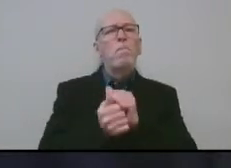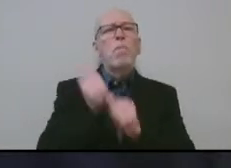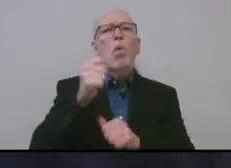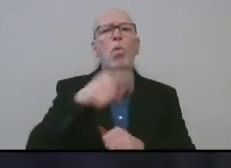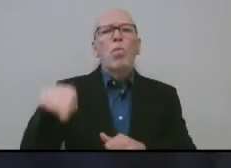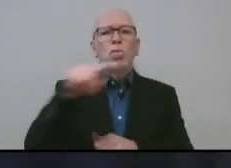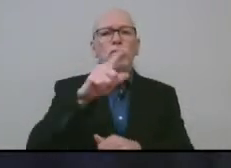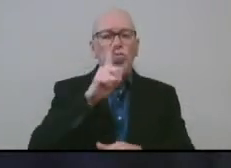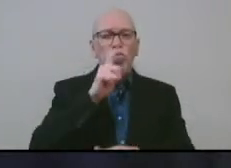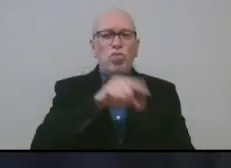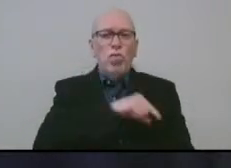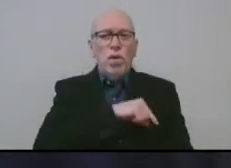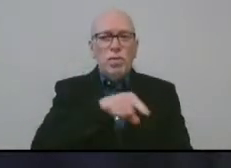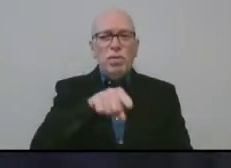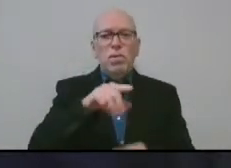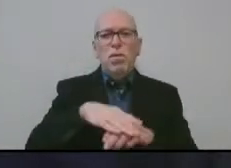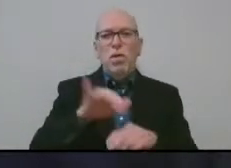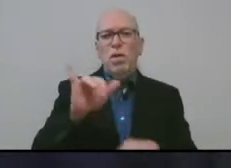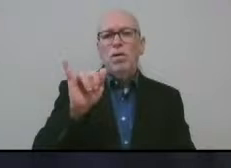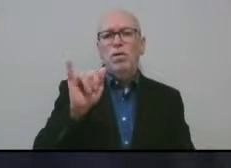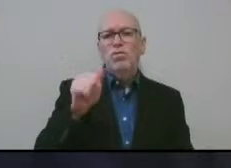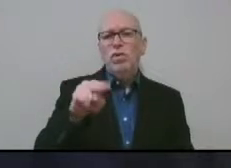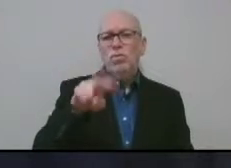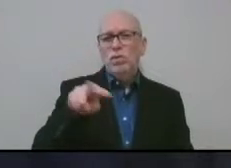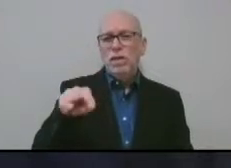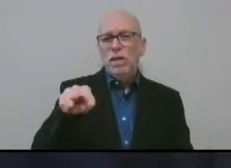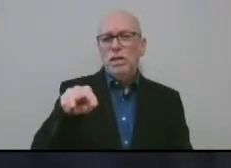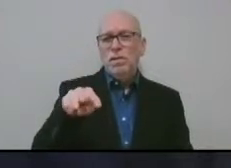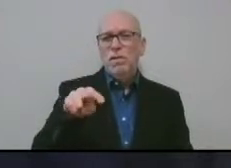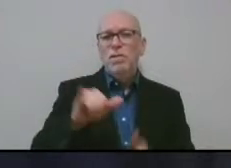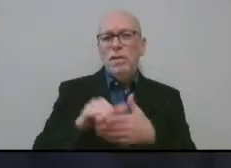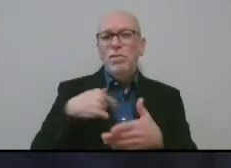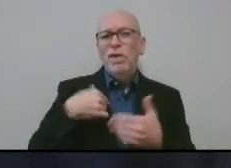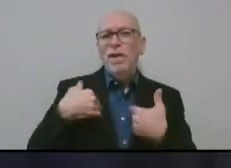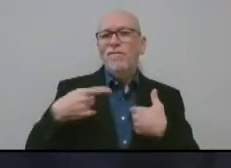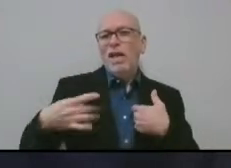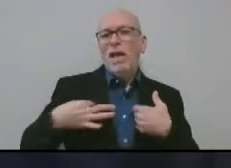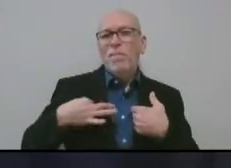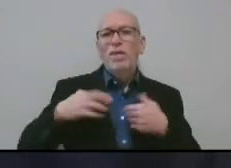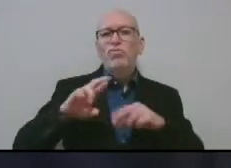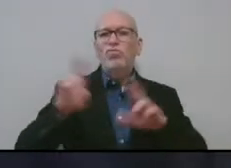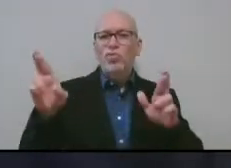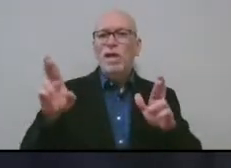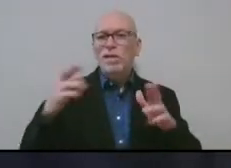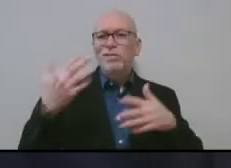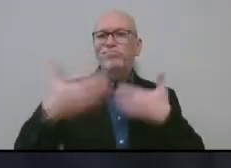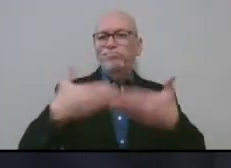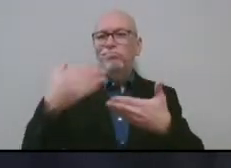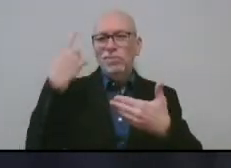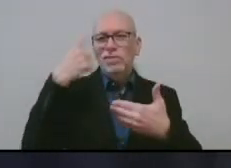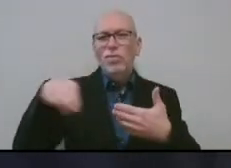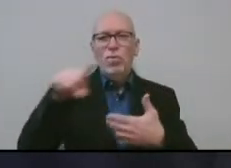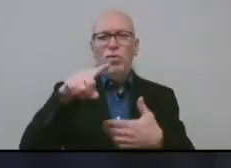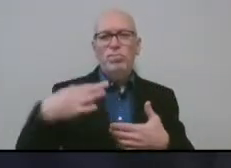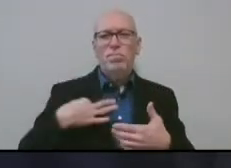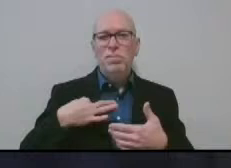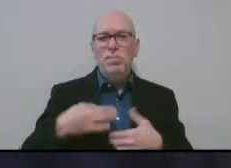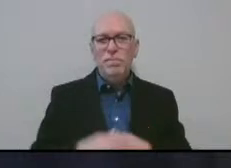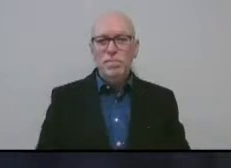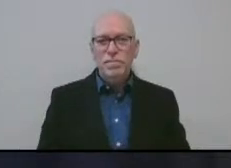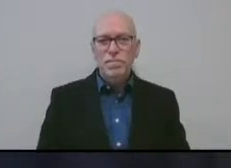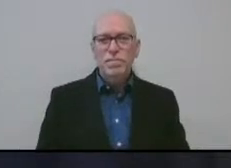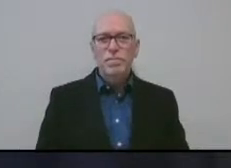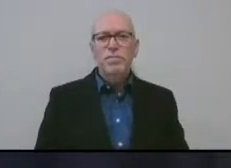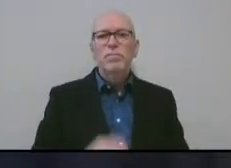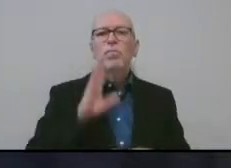claimants on January 22nd. That's when we had the applications up for claimants. It will be